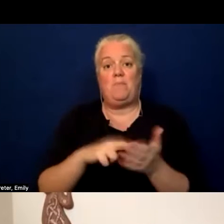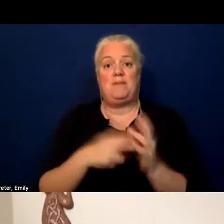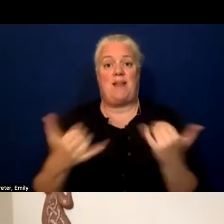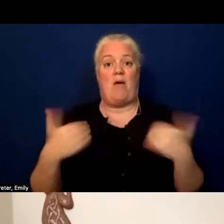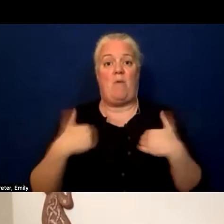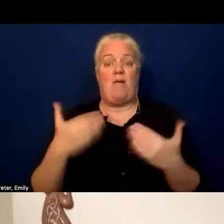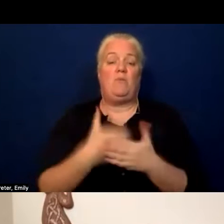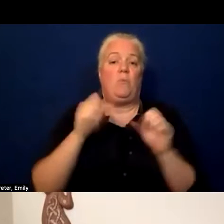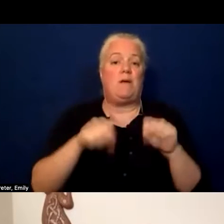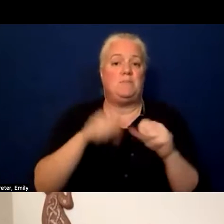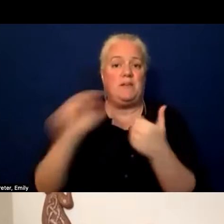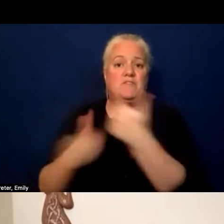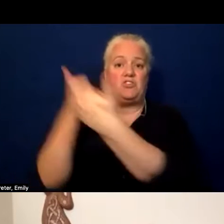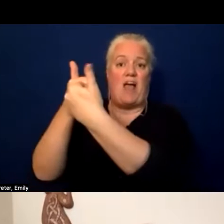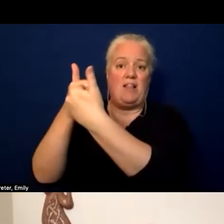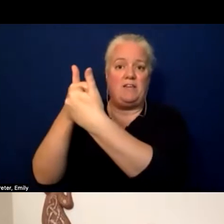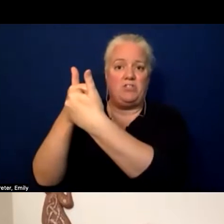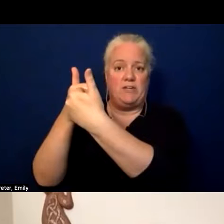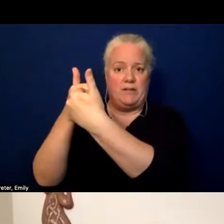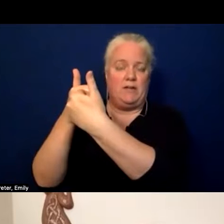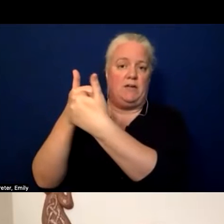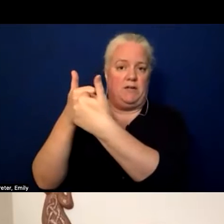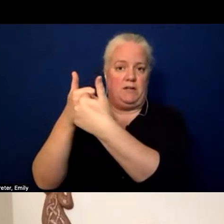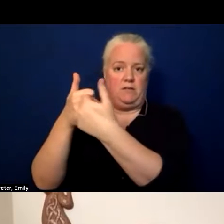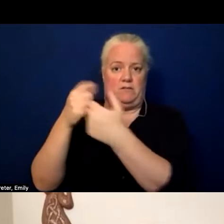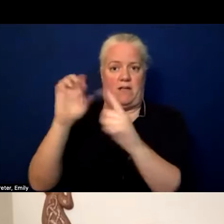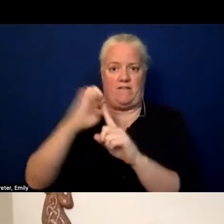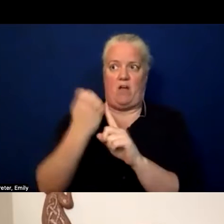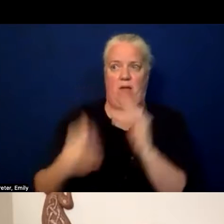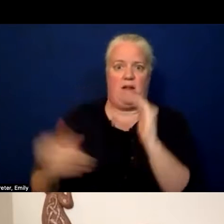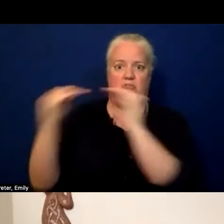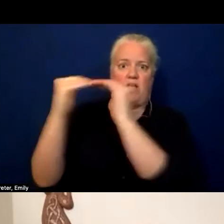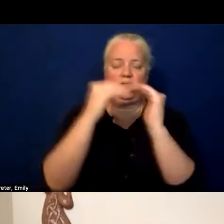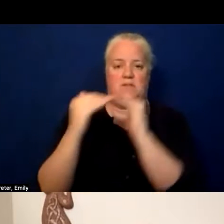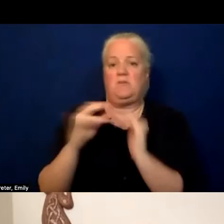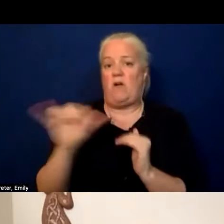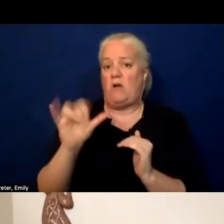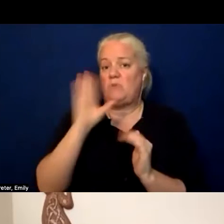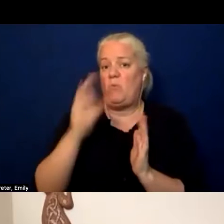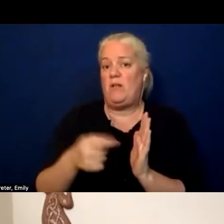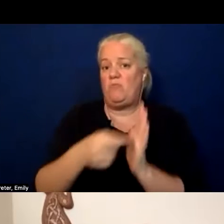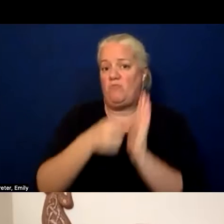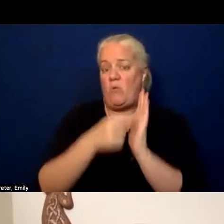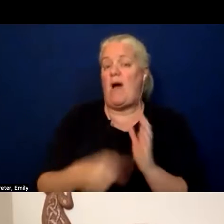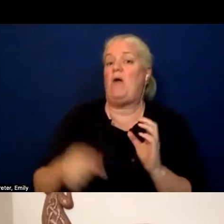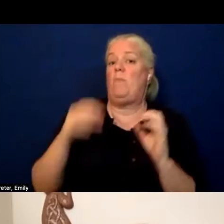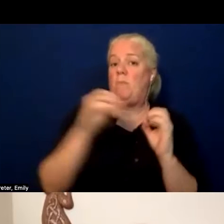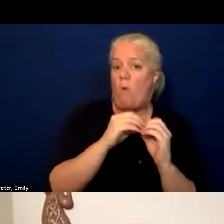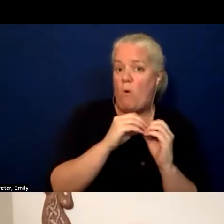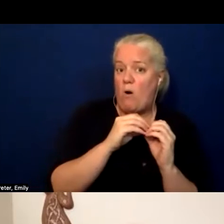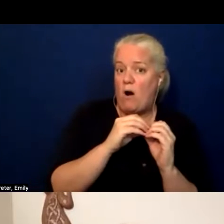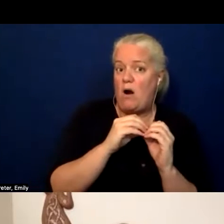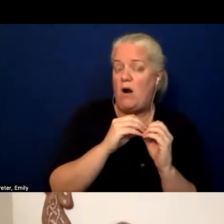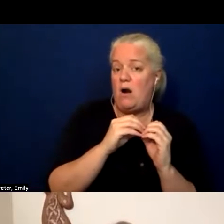environmental protection that Anthony so eloquently described. And it also is going to require more and better and more